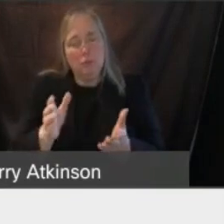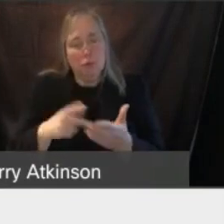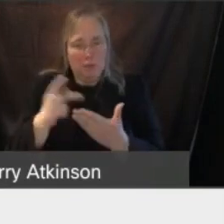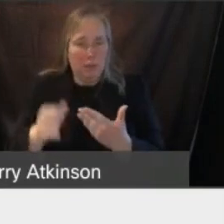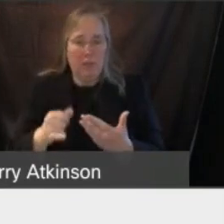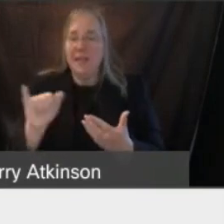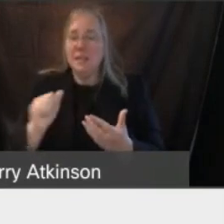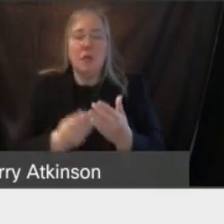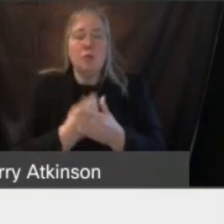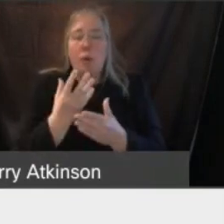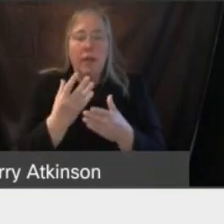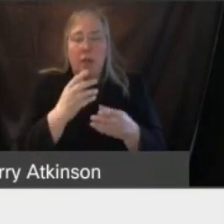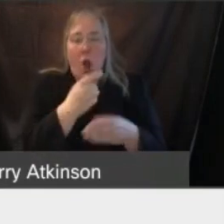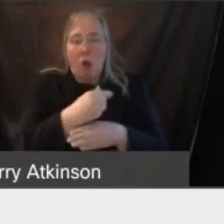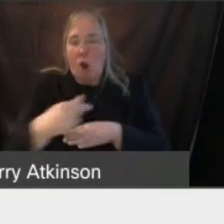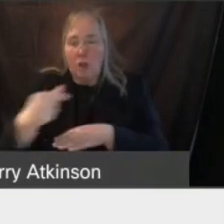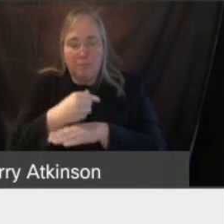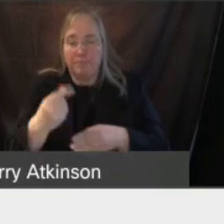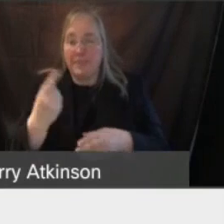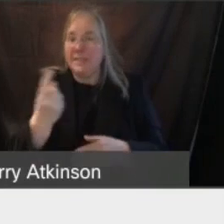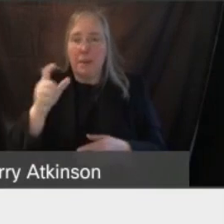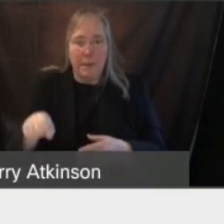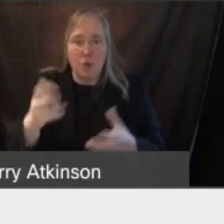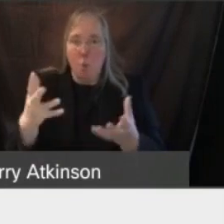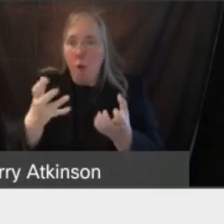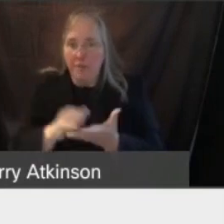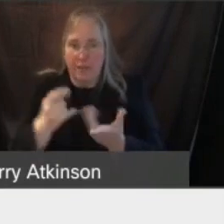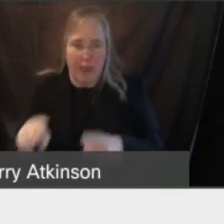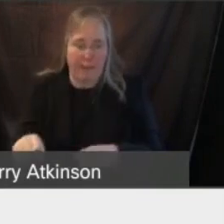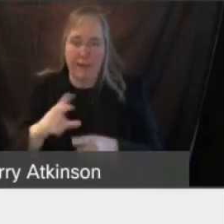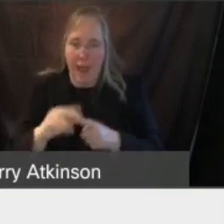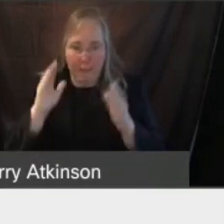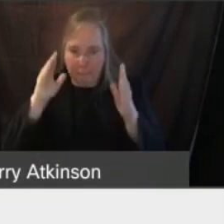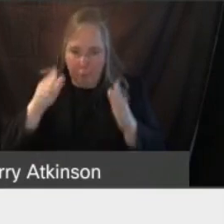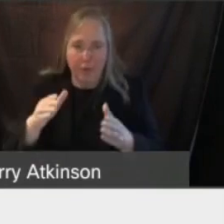to want it to happen and put the time into